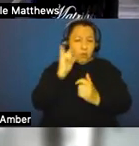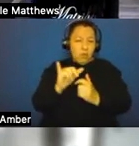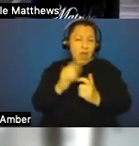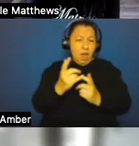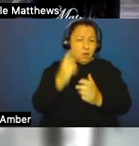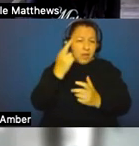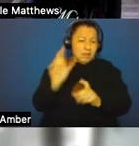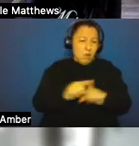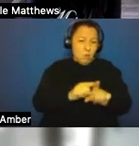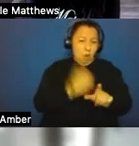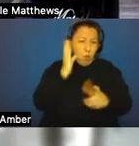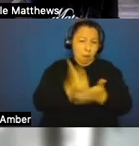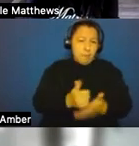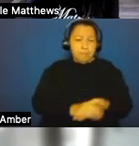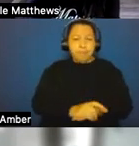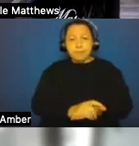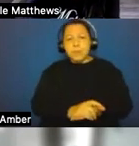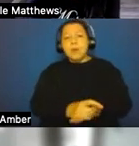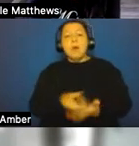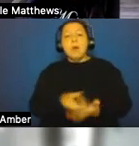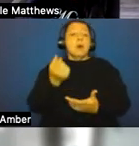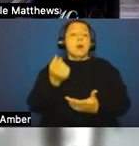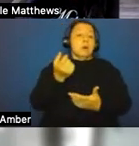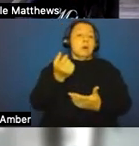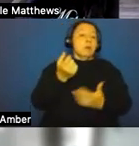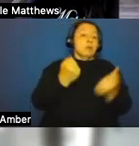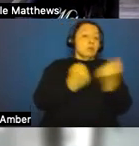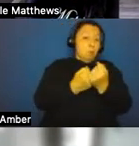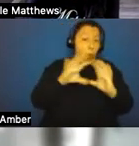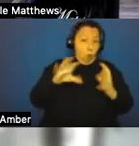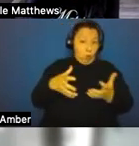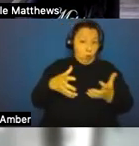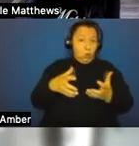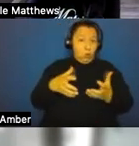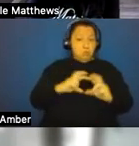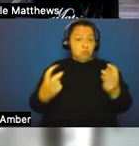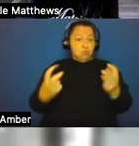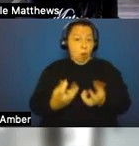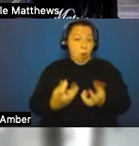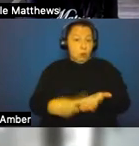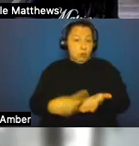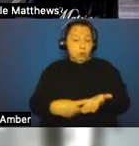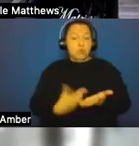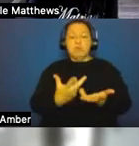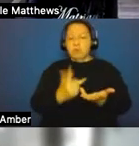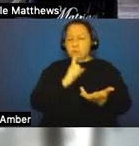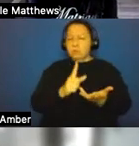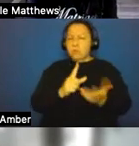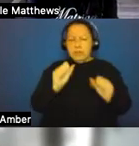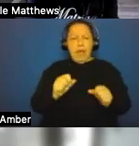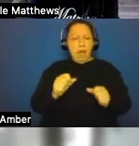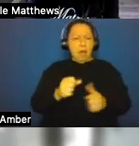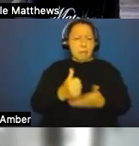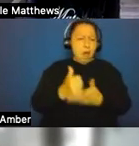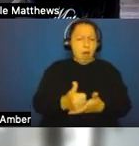Support groups can sometimes be really helpful because sometimes it's helpful to be able to talk to other people who've been through something